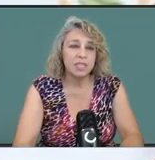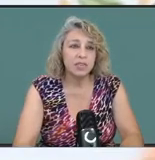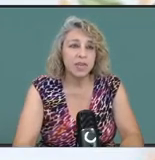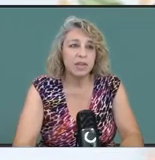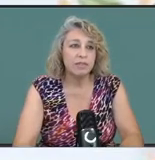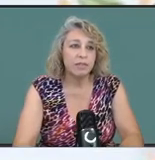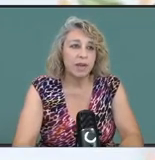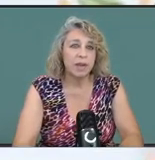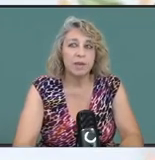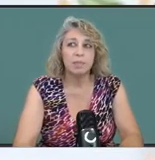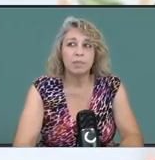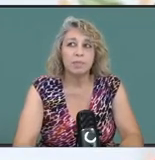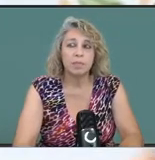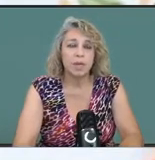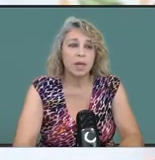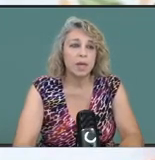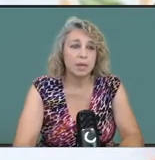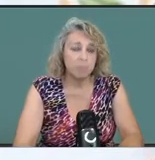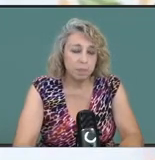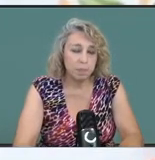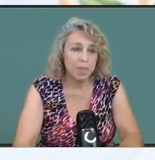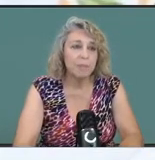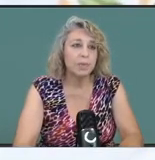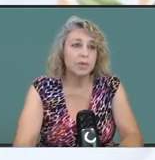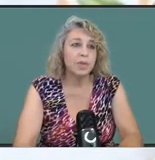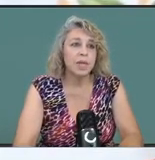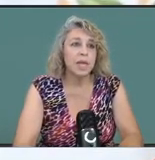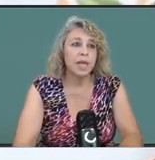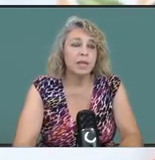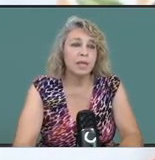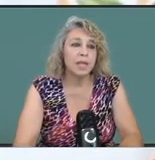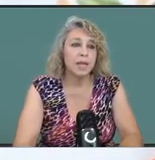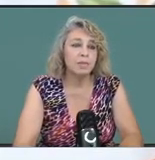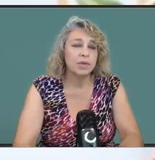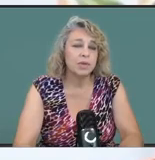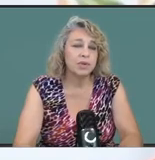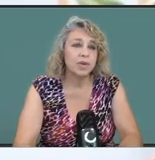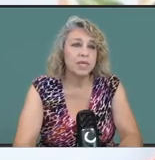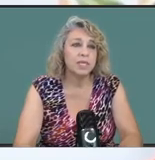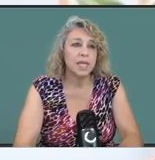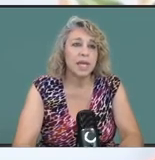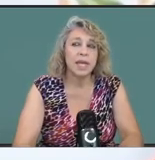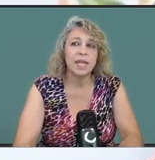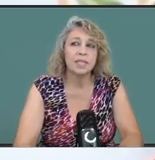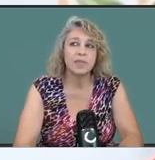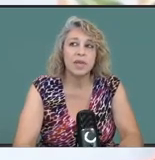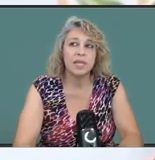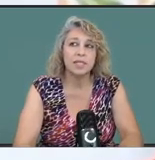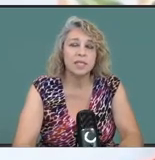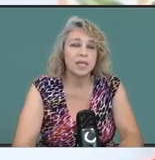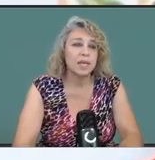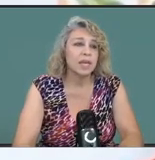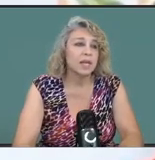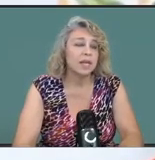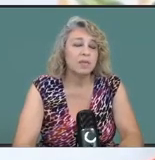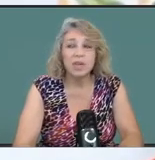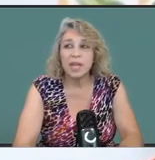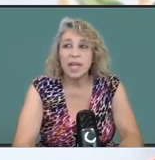administrative people in the laboratories and x-rays